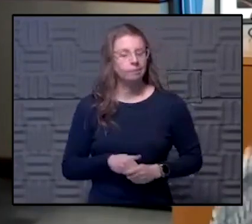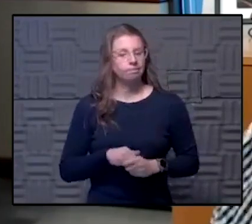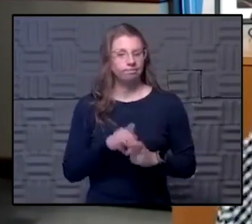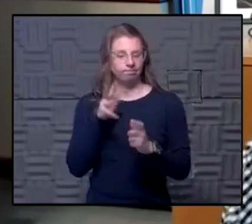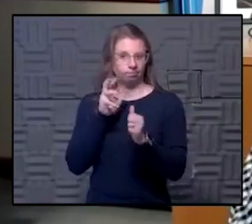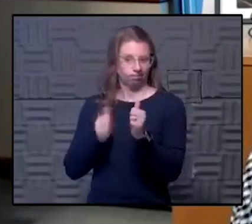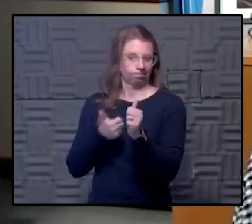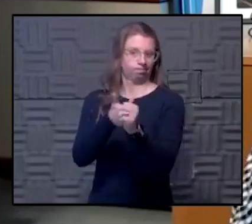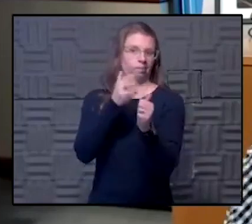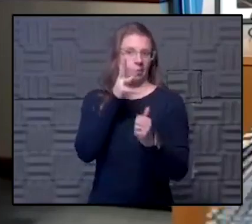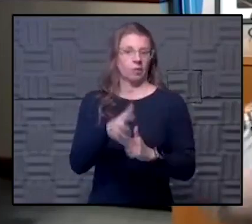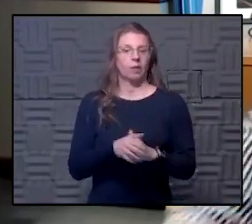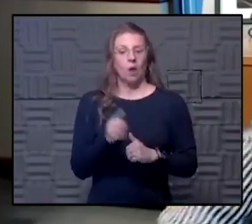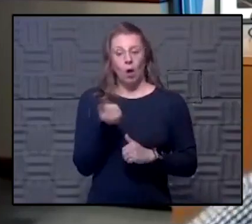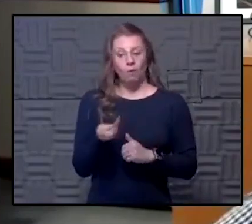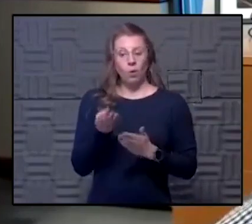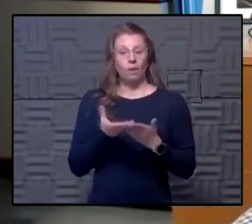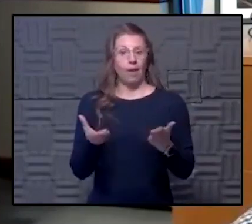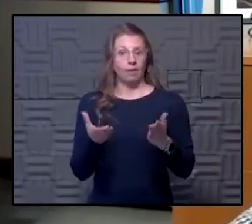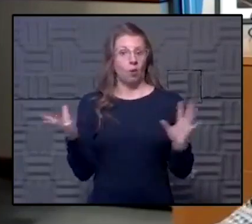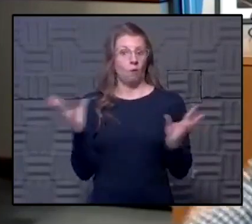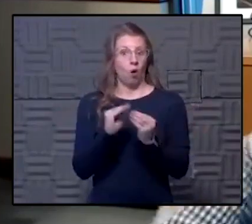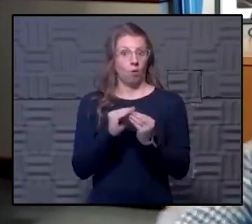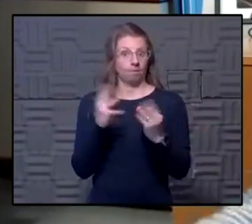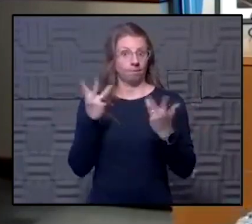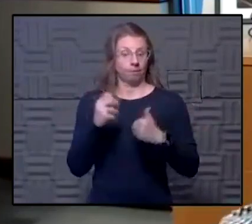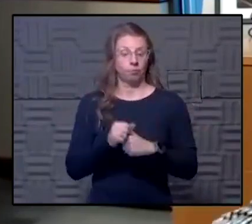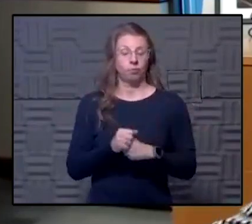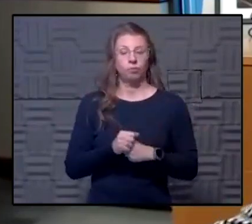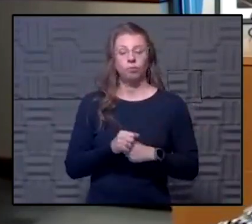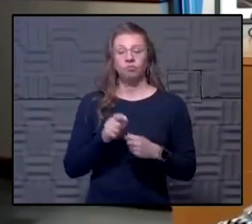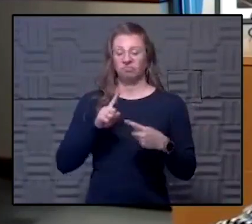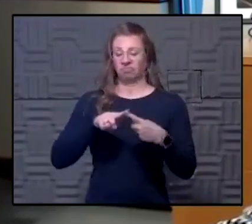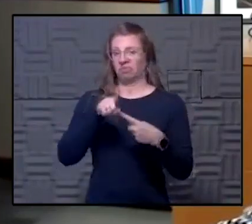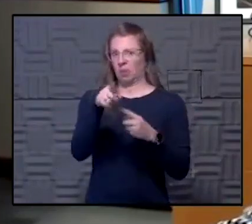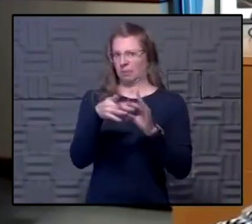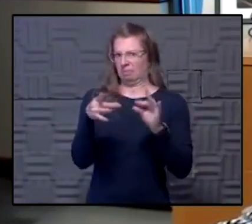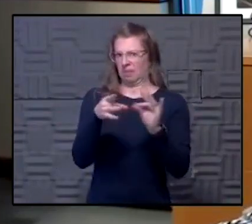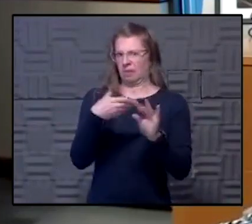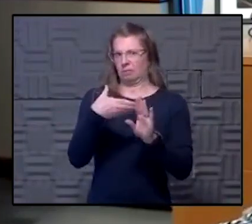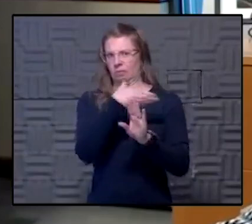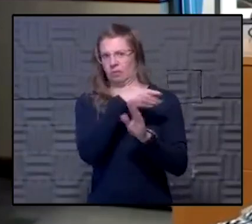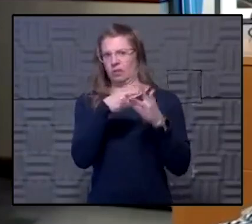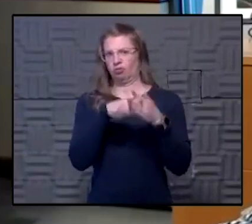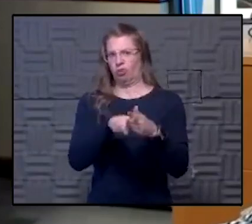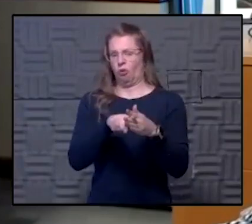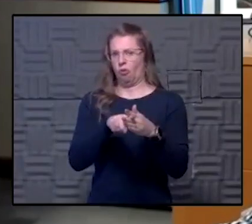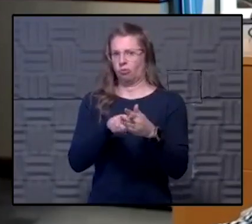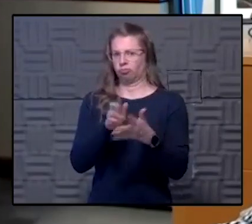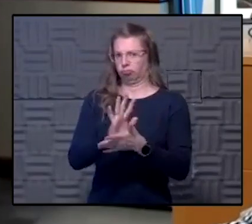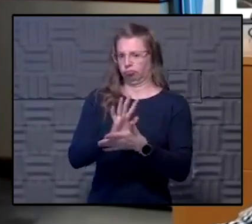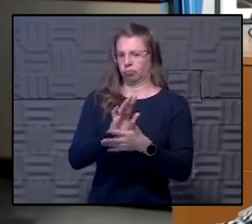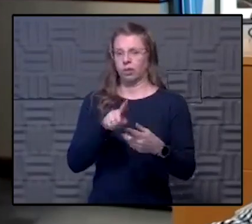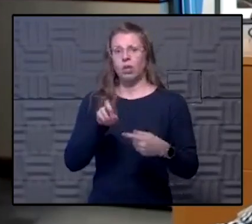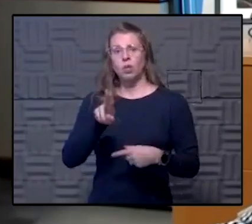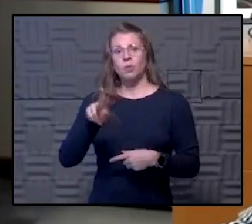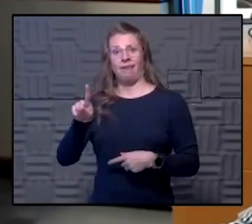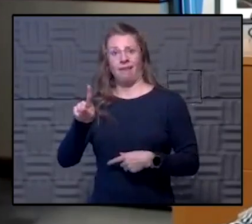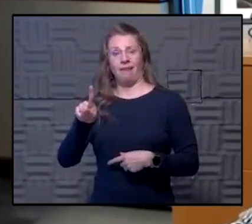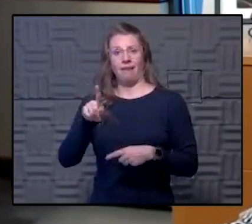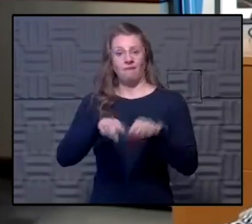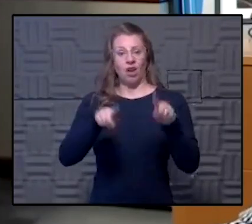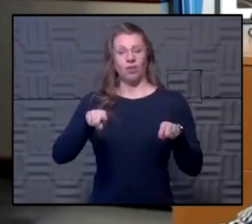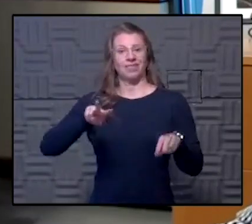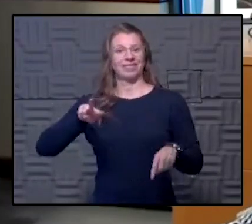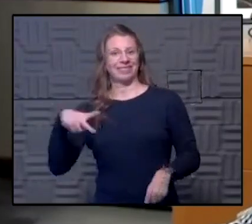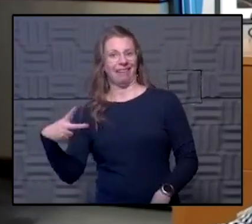it up. A couple things overall. One is, and you guys mentioned it before the start of the show, is that the UK variant, we do have a second